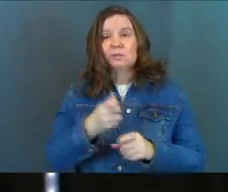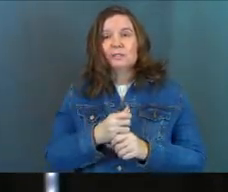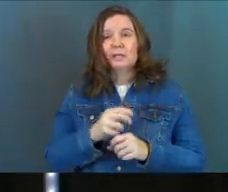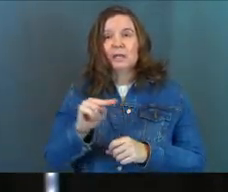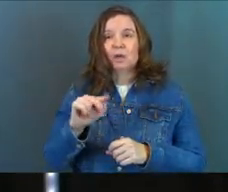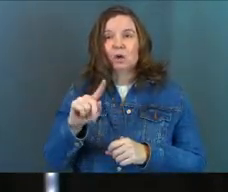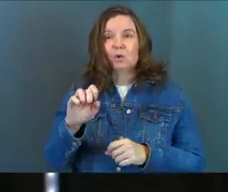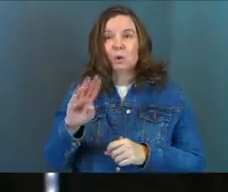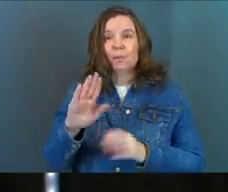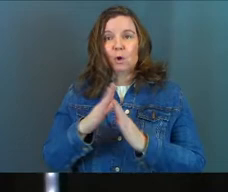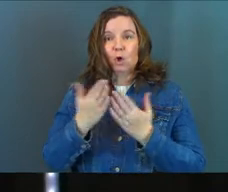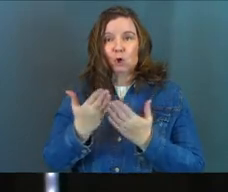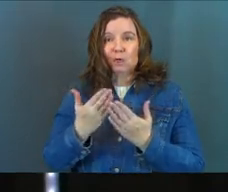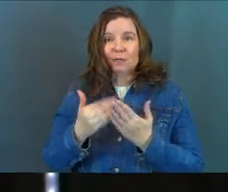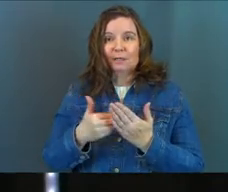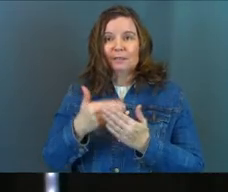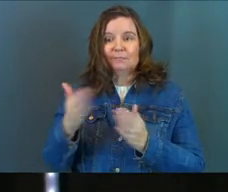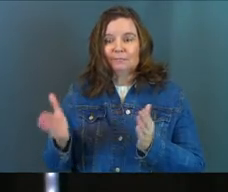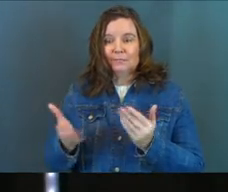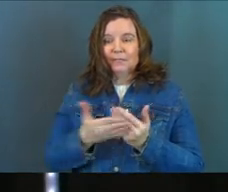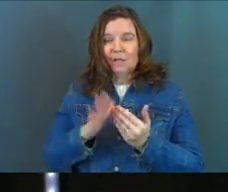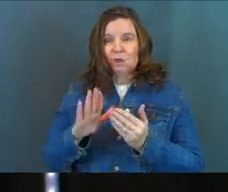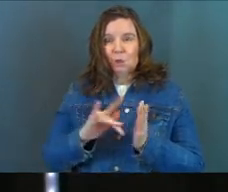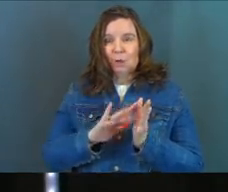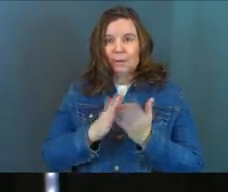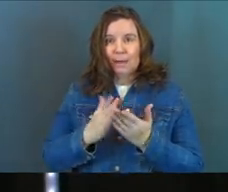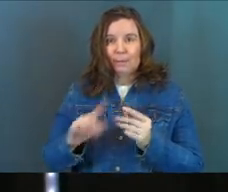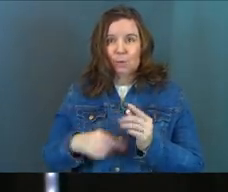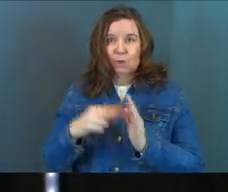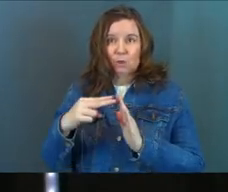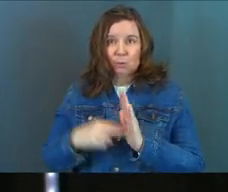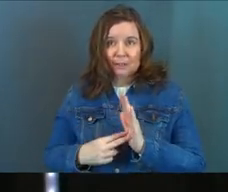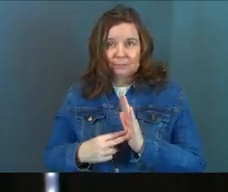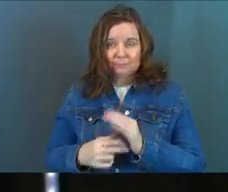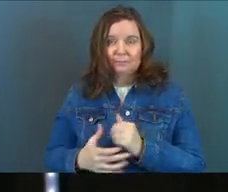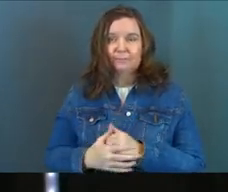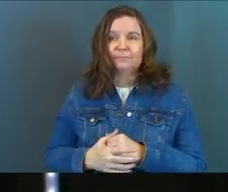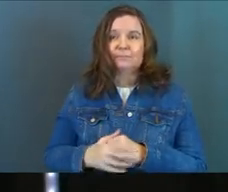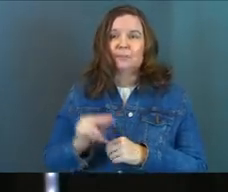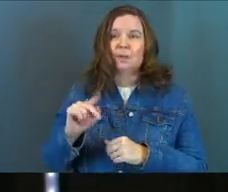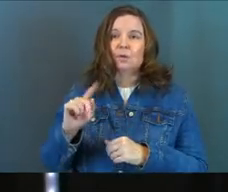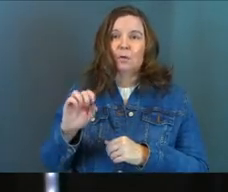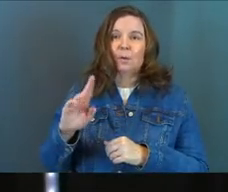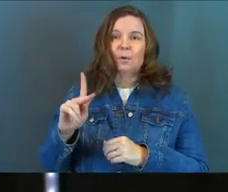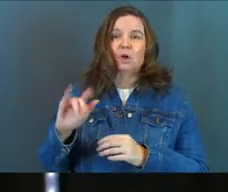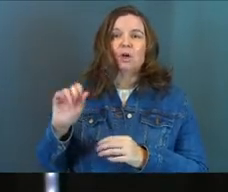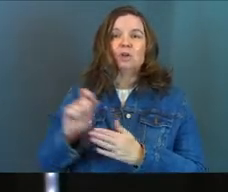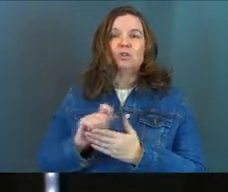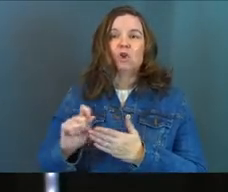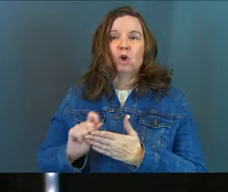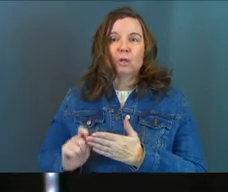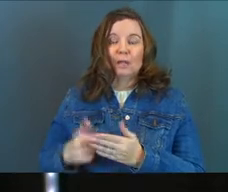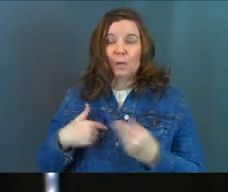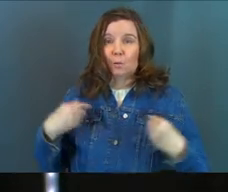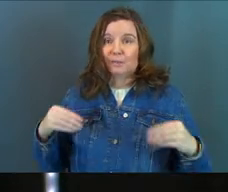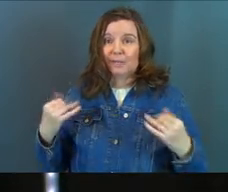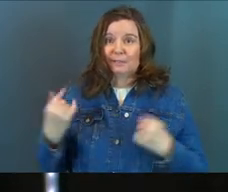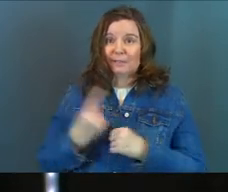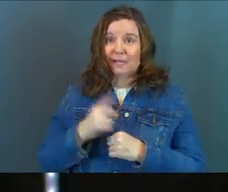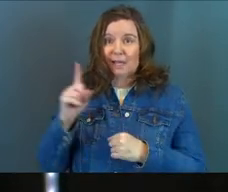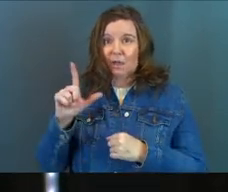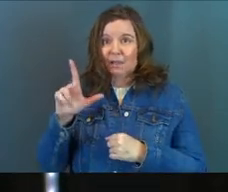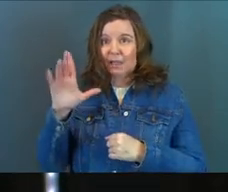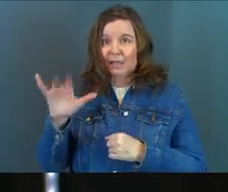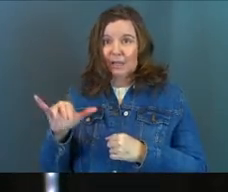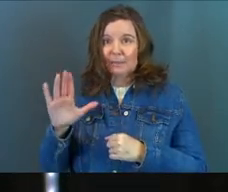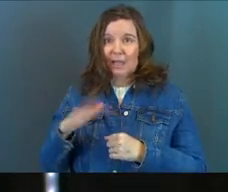get a notebook next to your Bible when you read. A notebook, a journal. And we're selling them today out